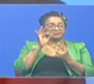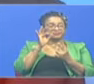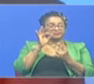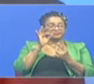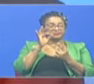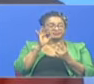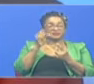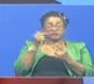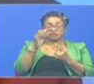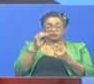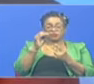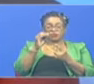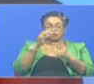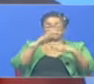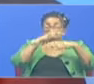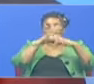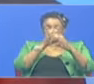be